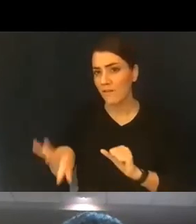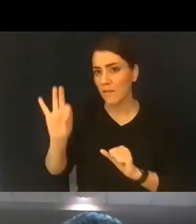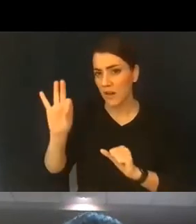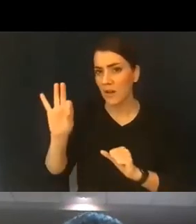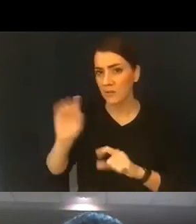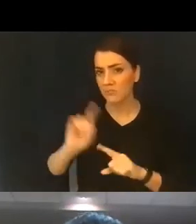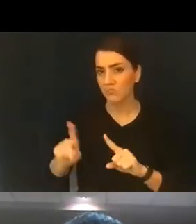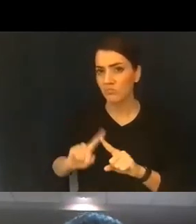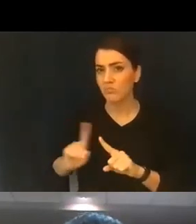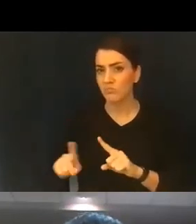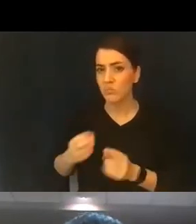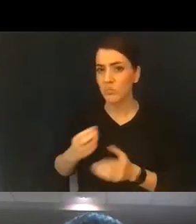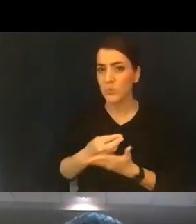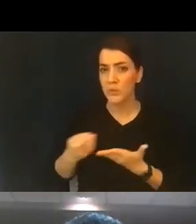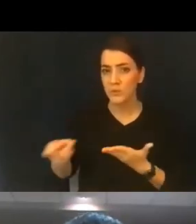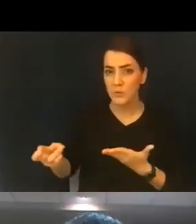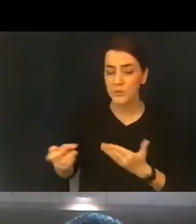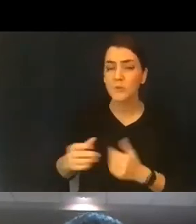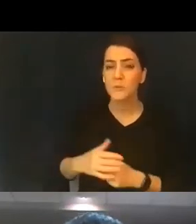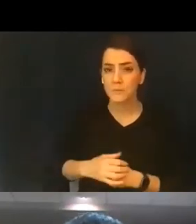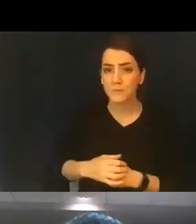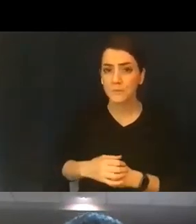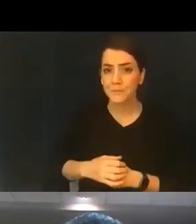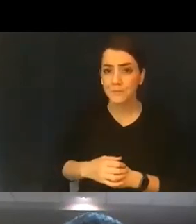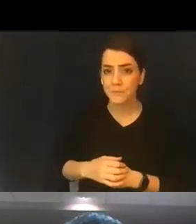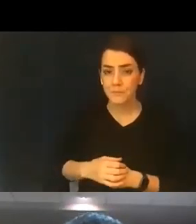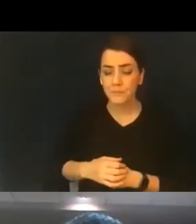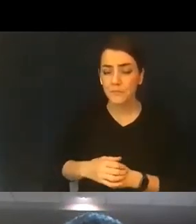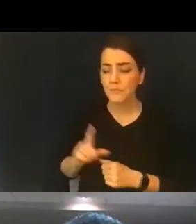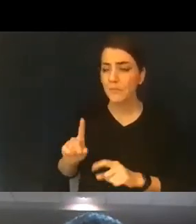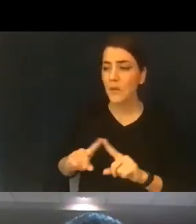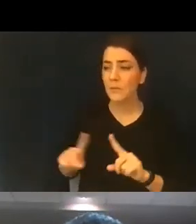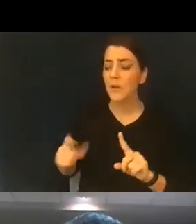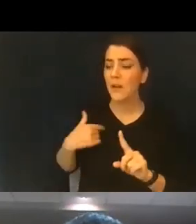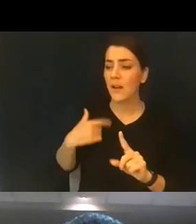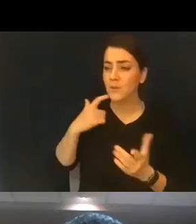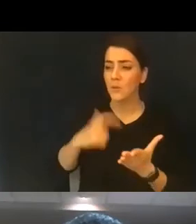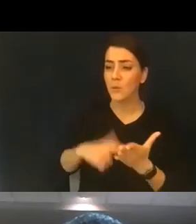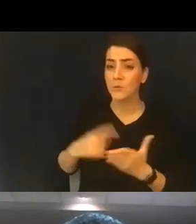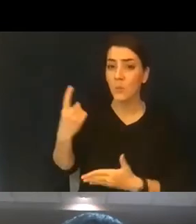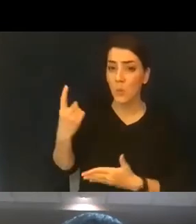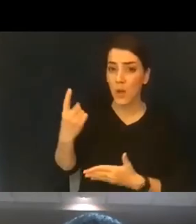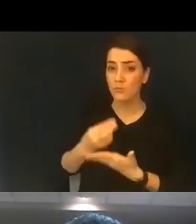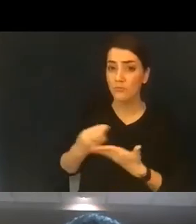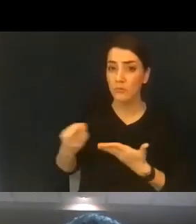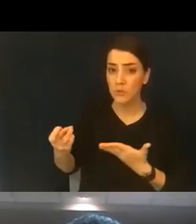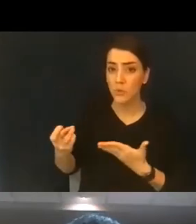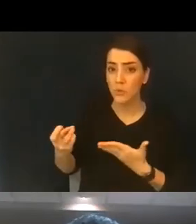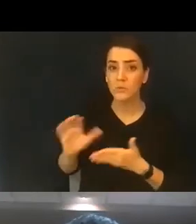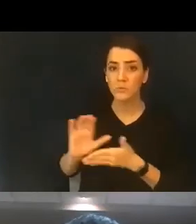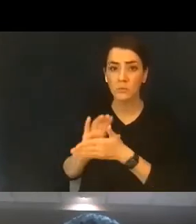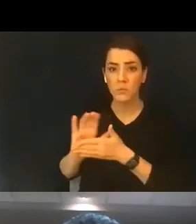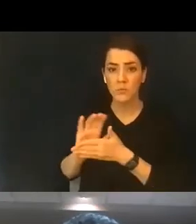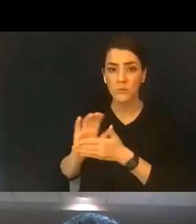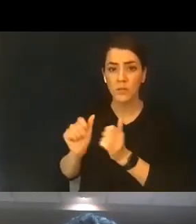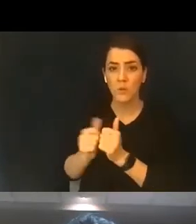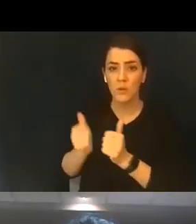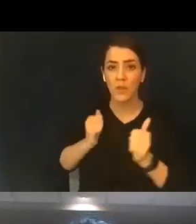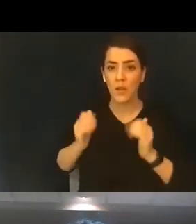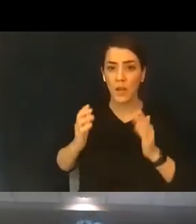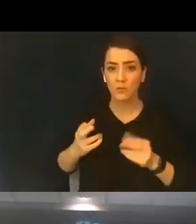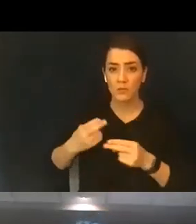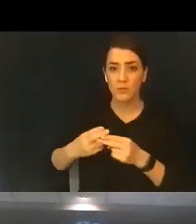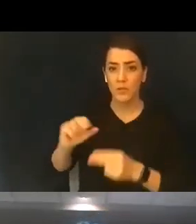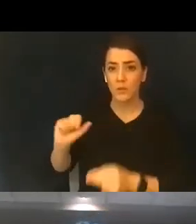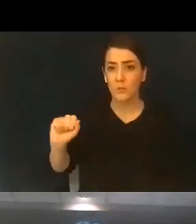Jolie, The First They Killed My Father. If you could just say a few words about that as a resource. And yeah. Yeah,